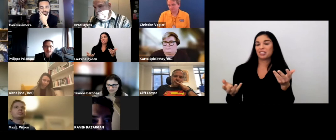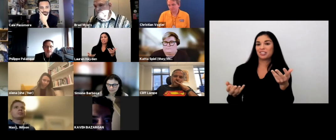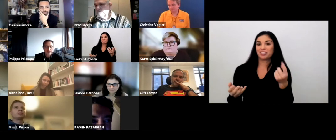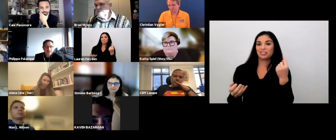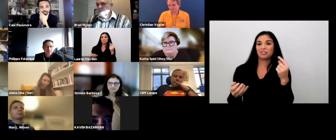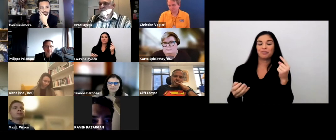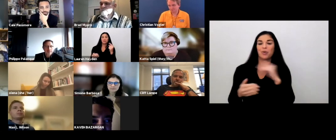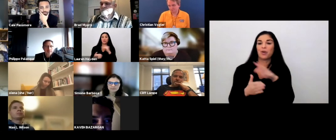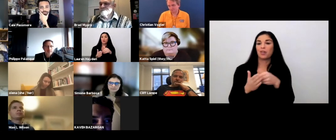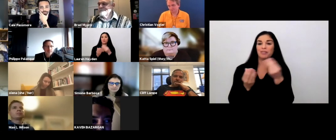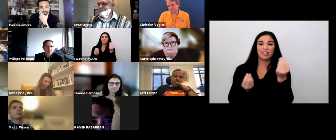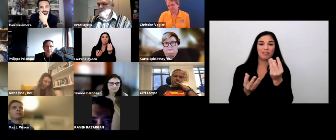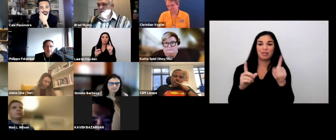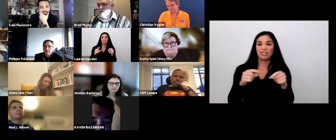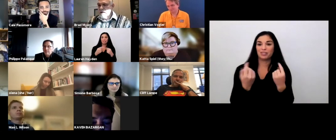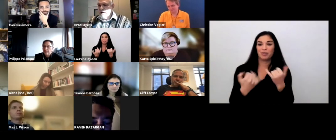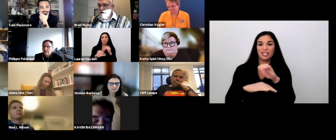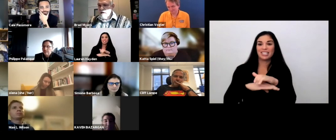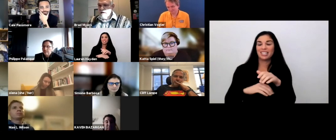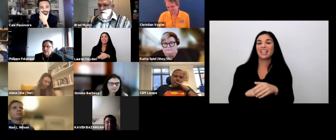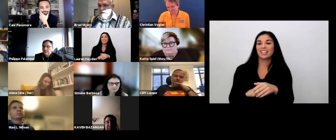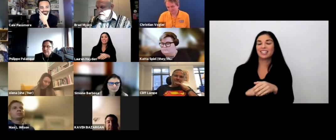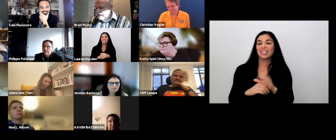all the insights that have been shared tonight. Over and out.